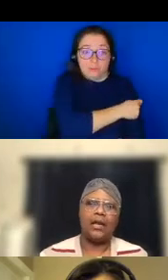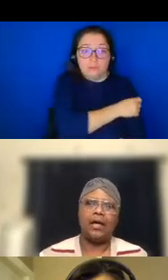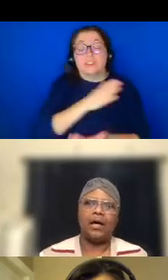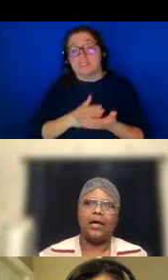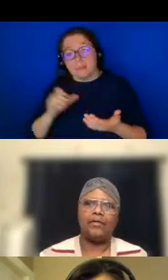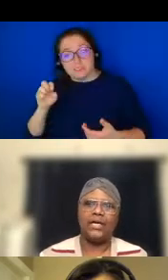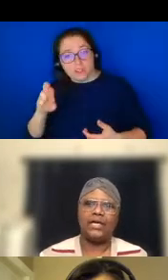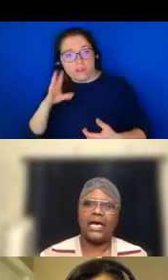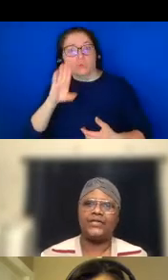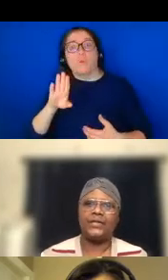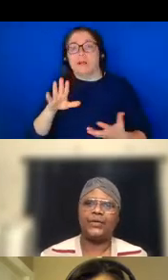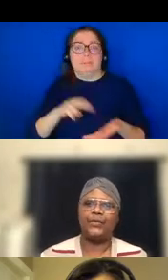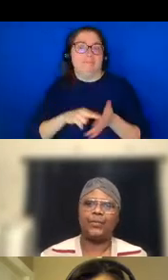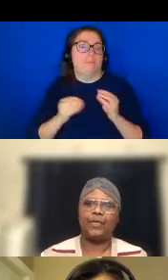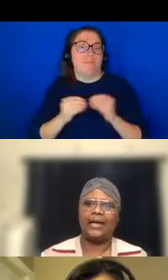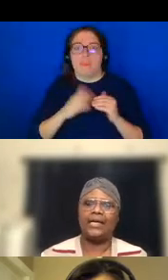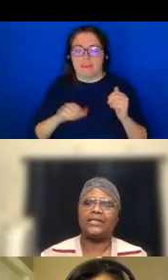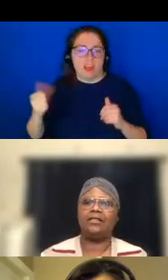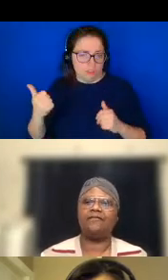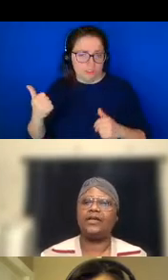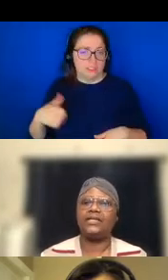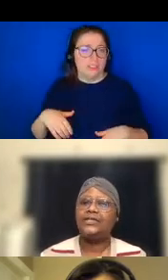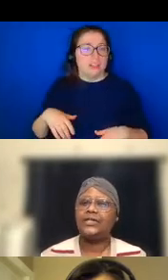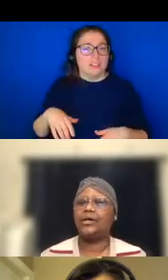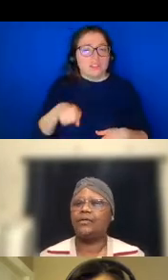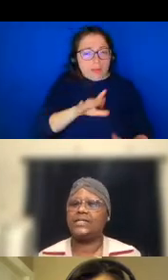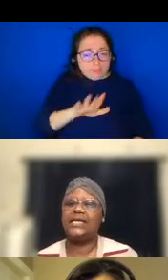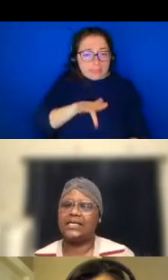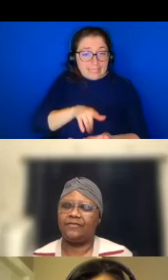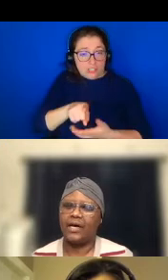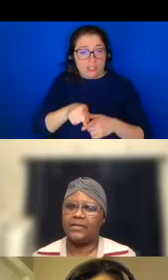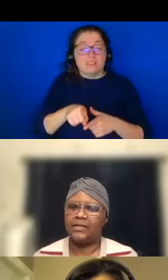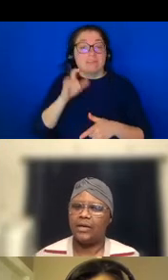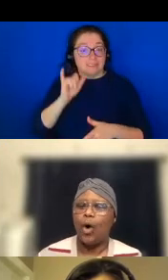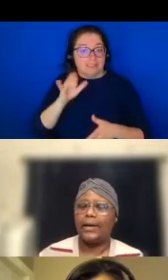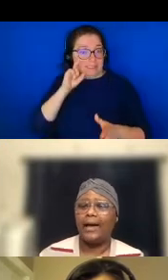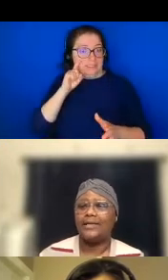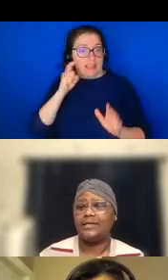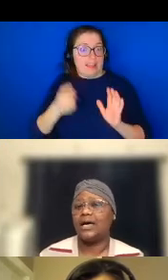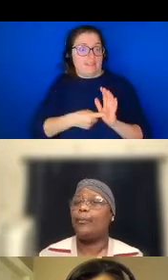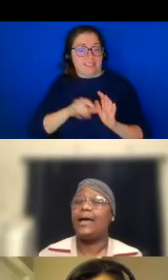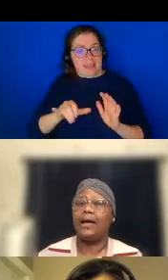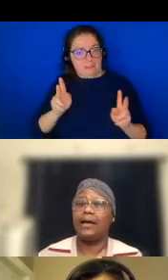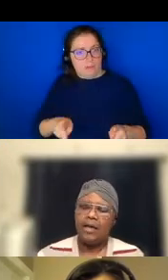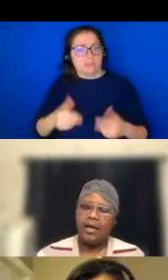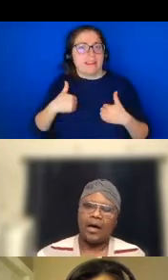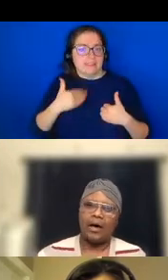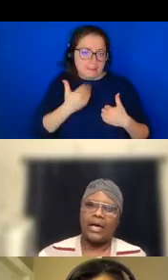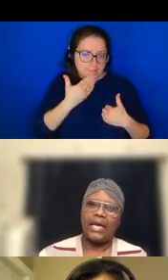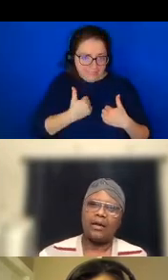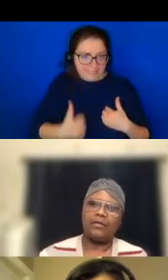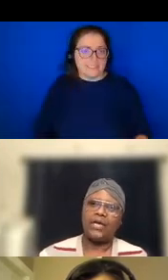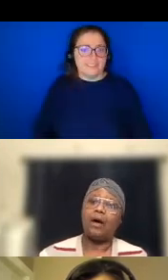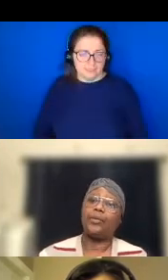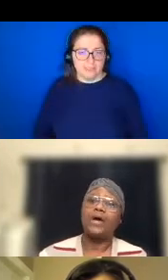In the tattoo that is in the very center, this identifies someone as a diabetic.